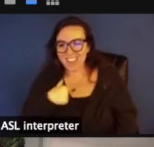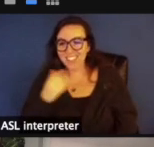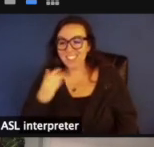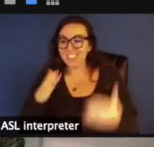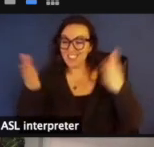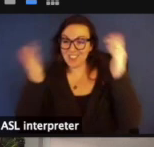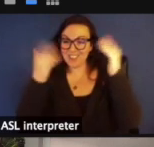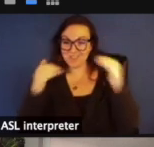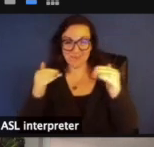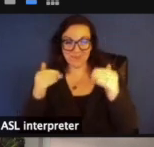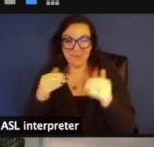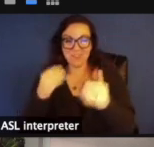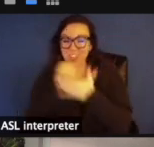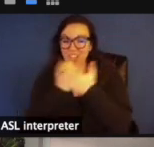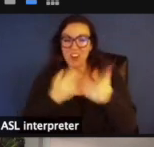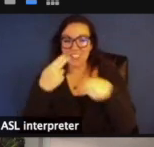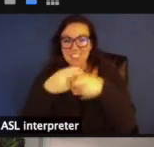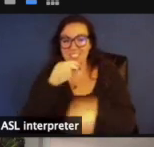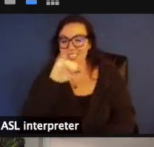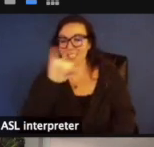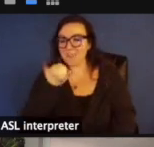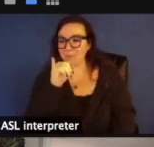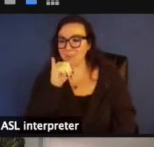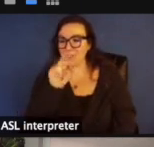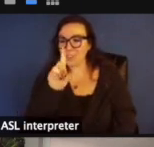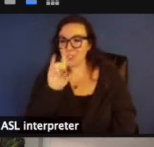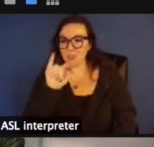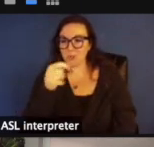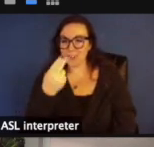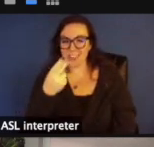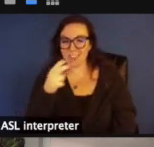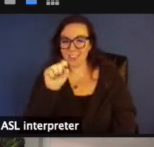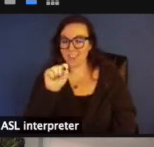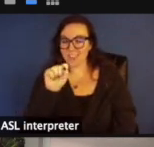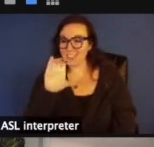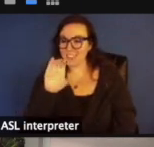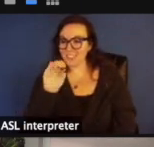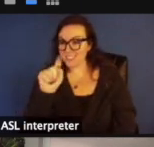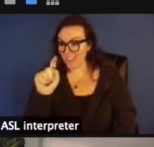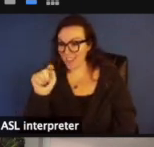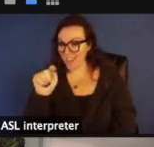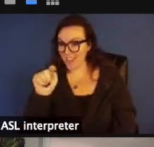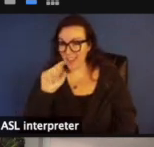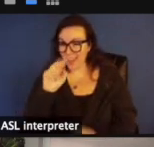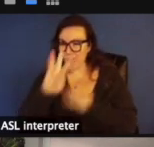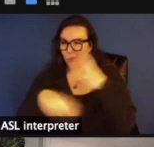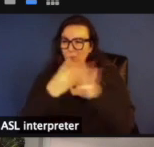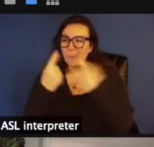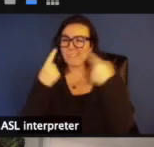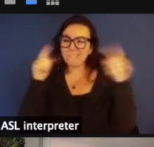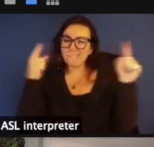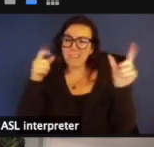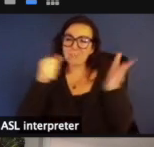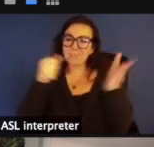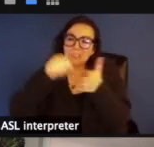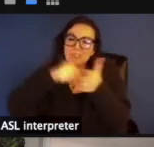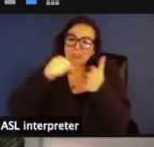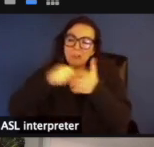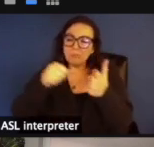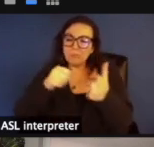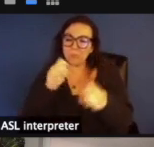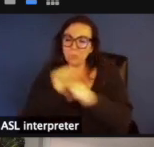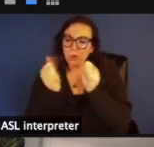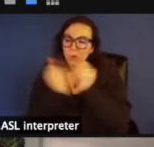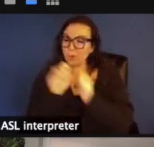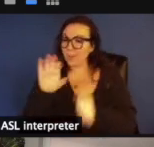artist, her name is Judith Scott. And she is actually a world famous sculptor who worked with fabric.